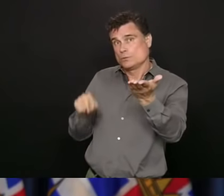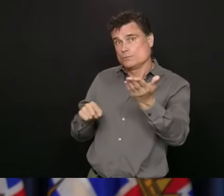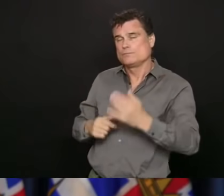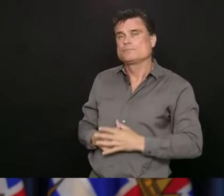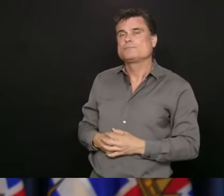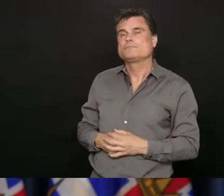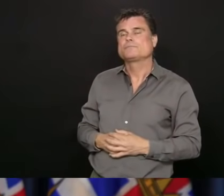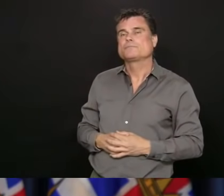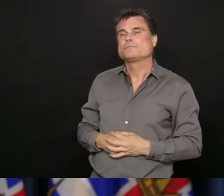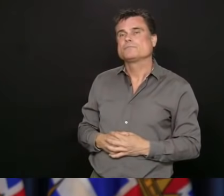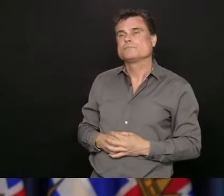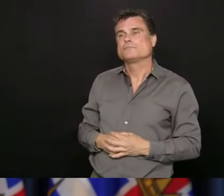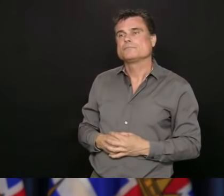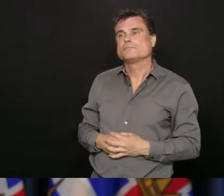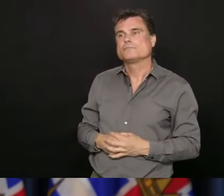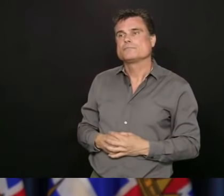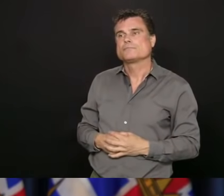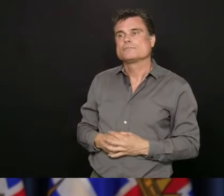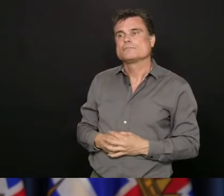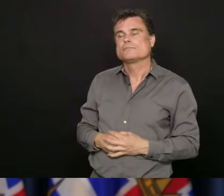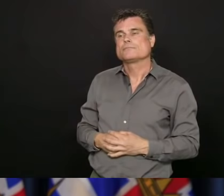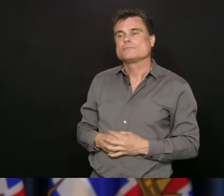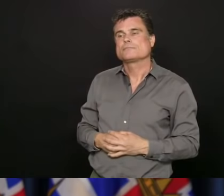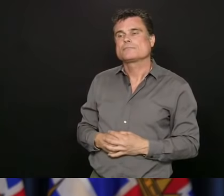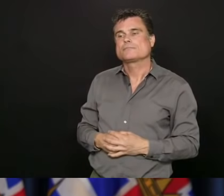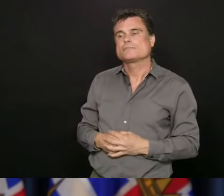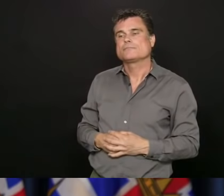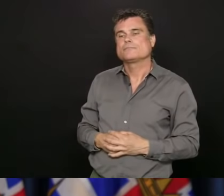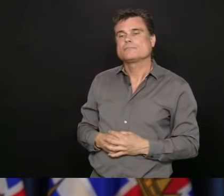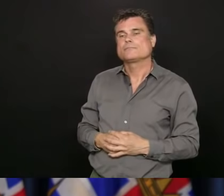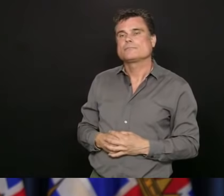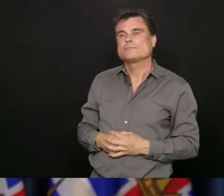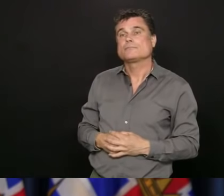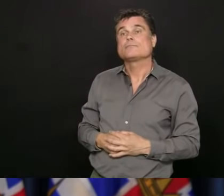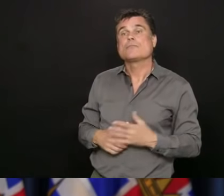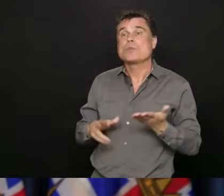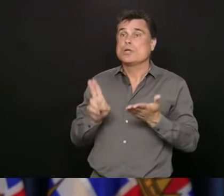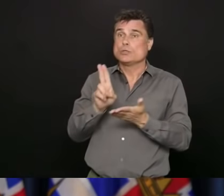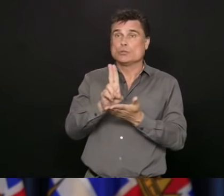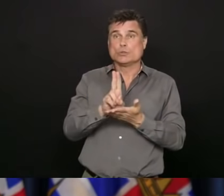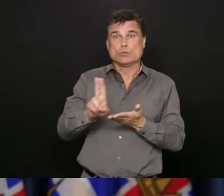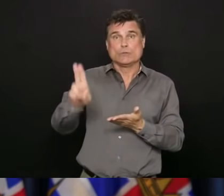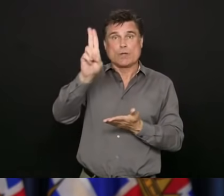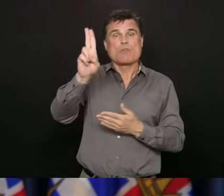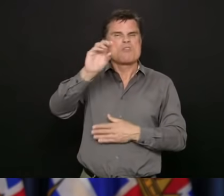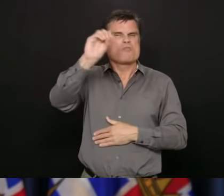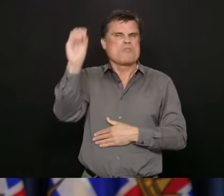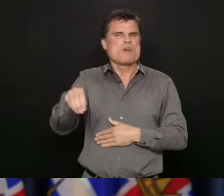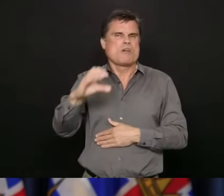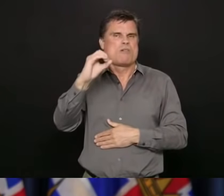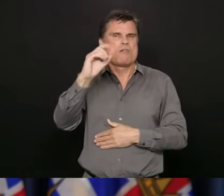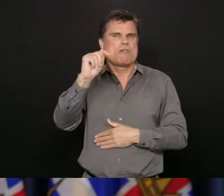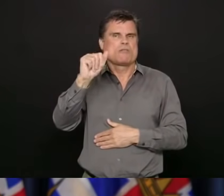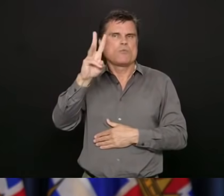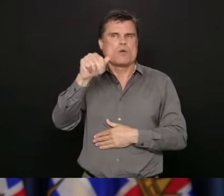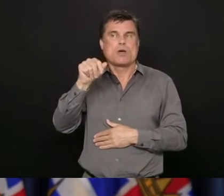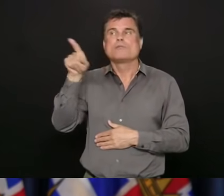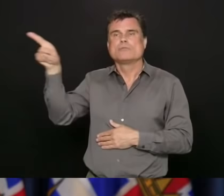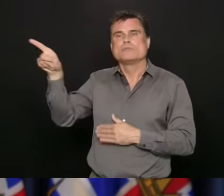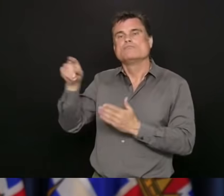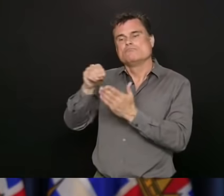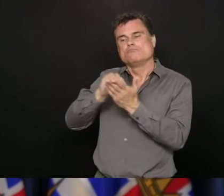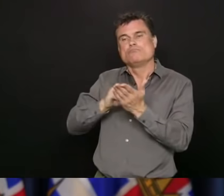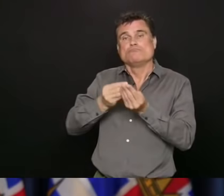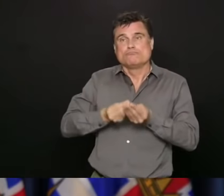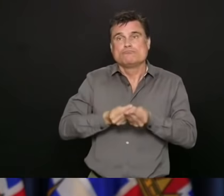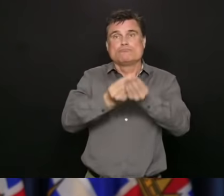Premier. There's a report out of the University of Ottawa that says that Canadian provinces are in